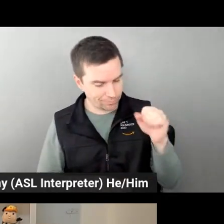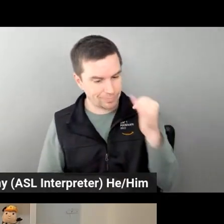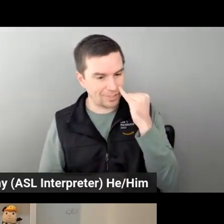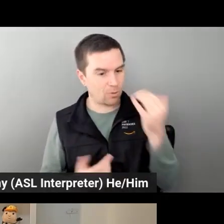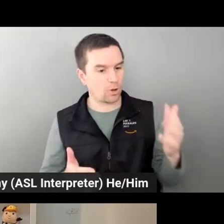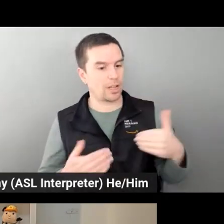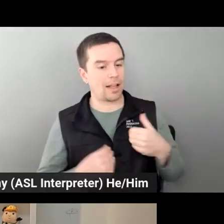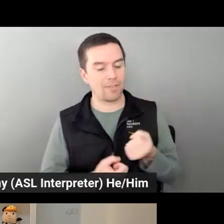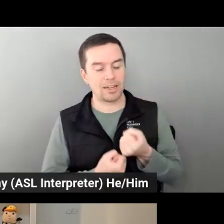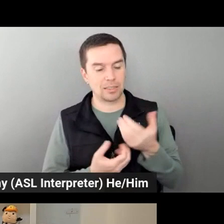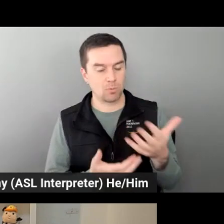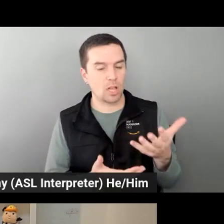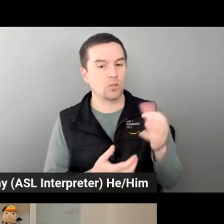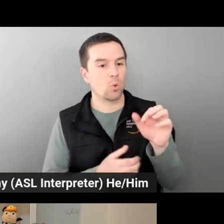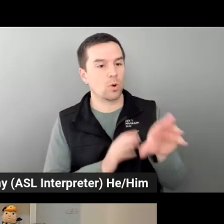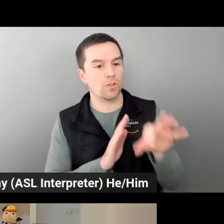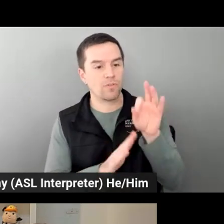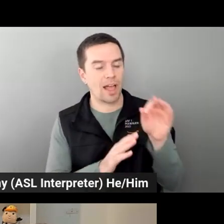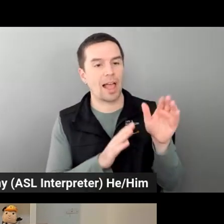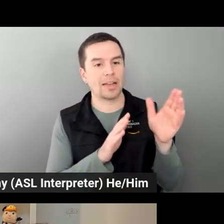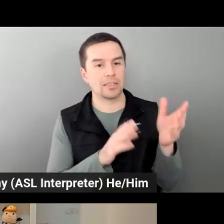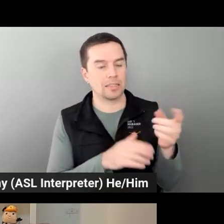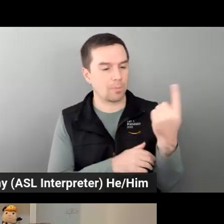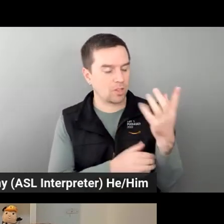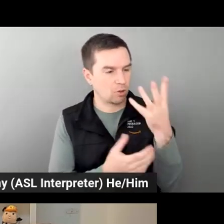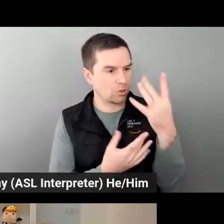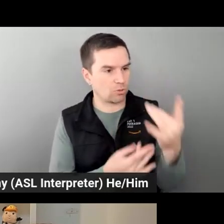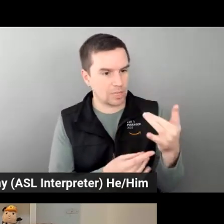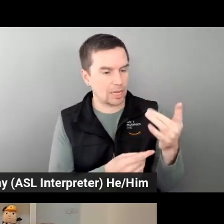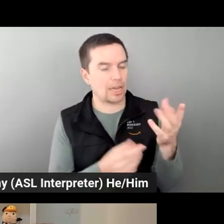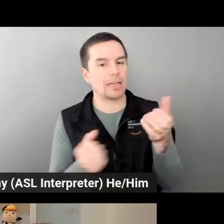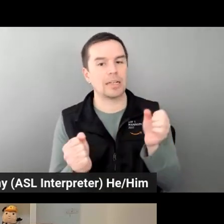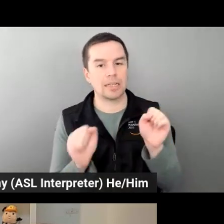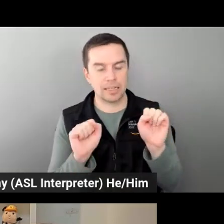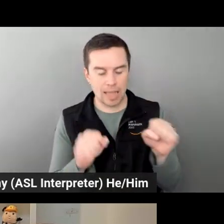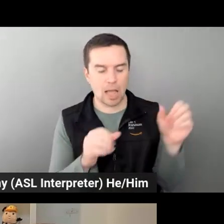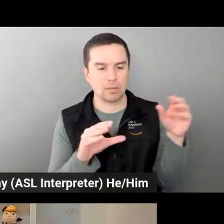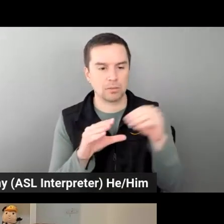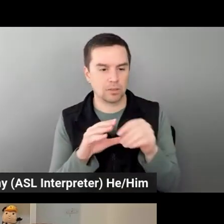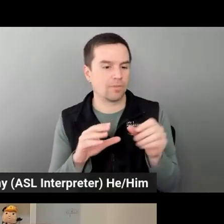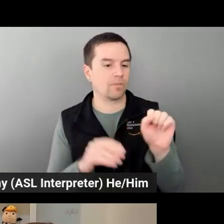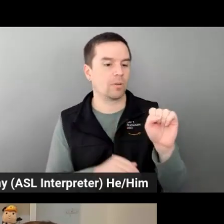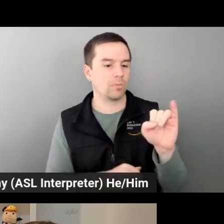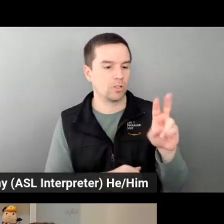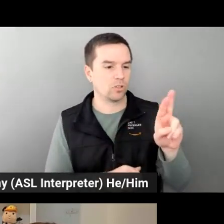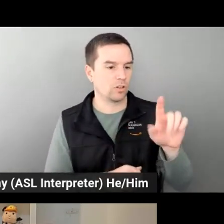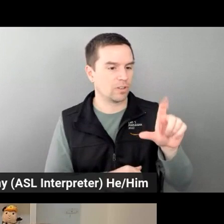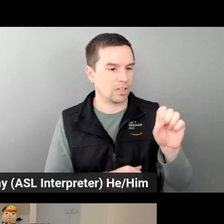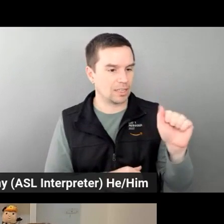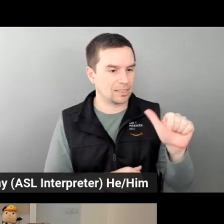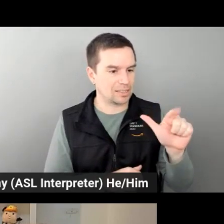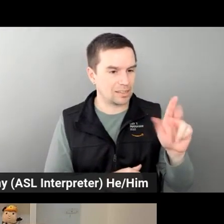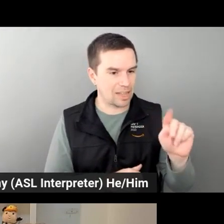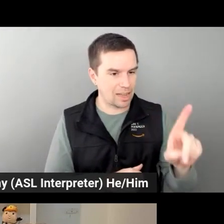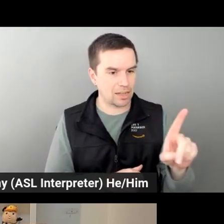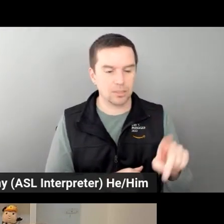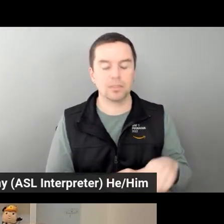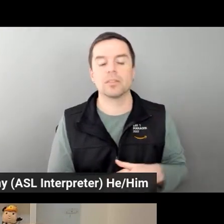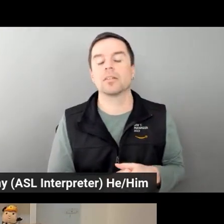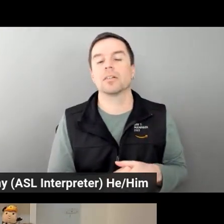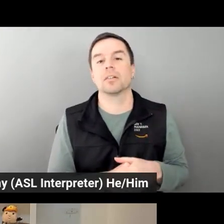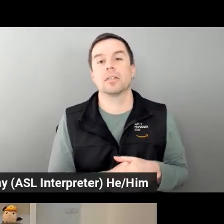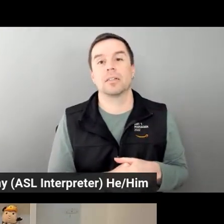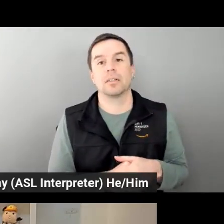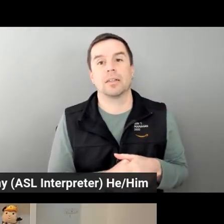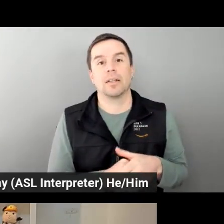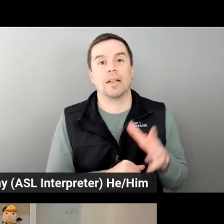serverless land, you're going to be able to drag that in, and it's going to show up as one of these resources. It'll even visualize, as you see here, some of the connections that are already present in that code